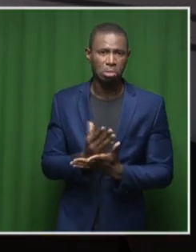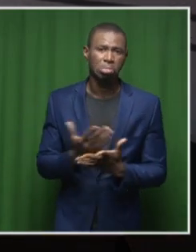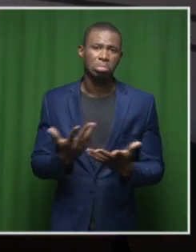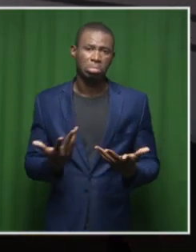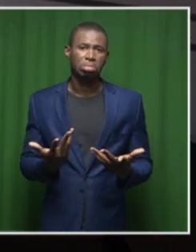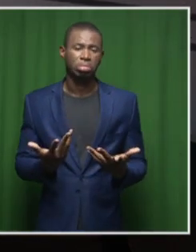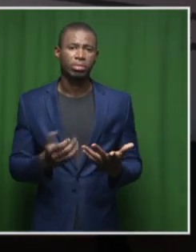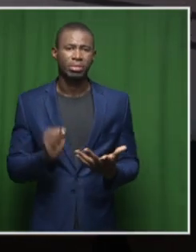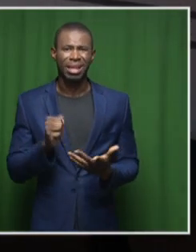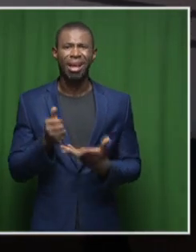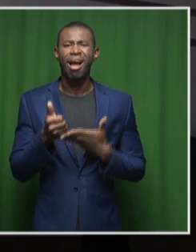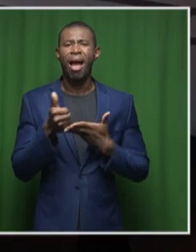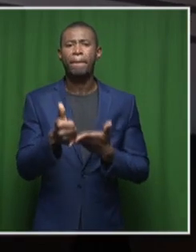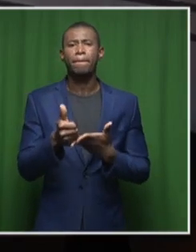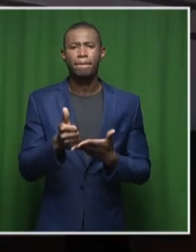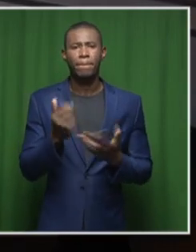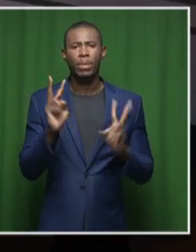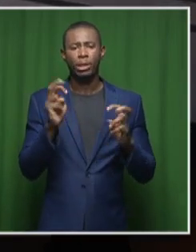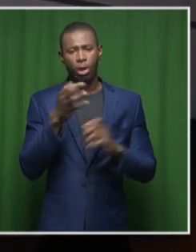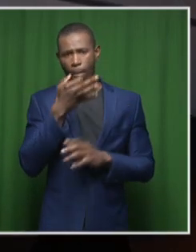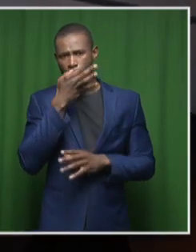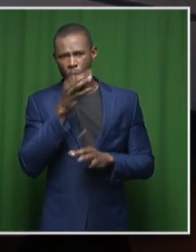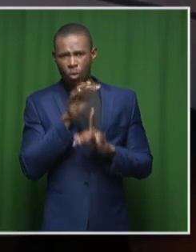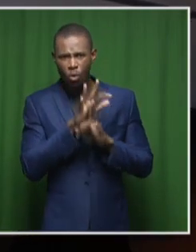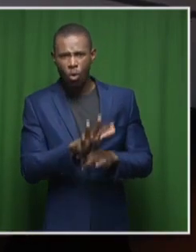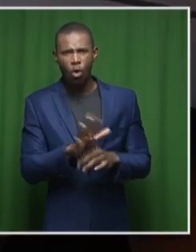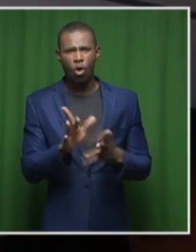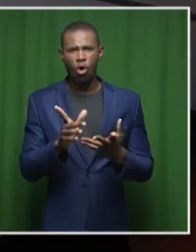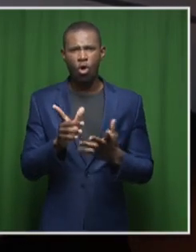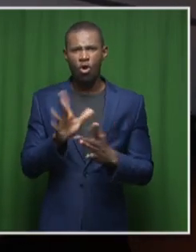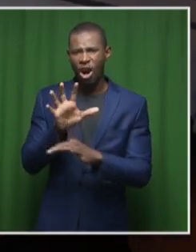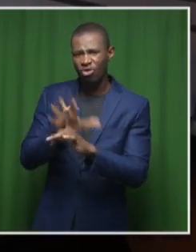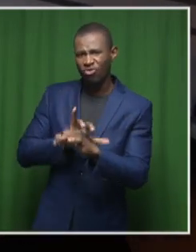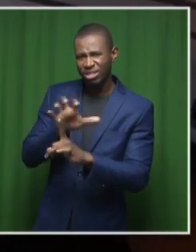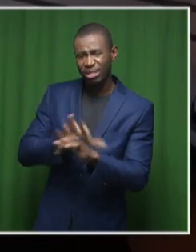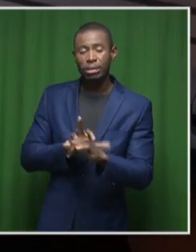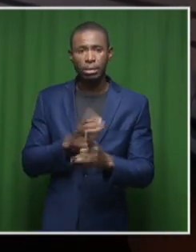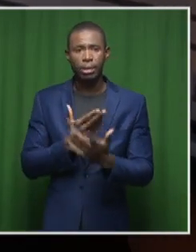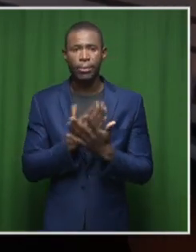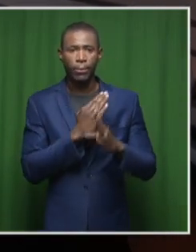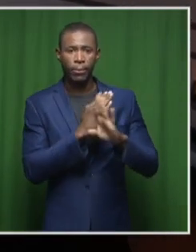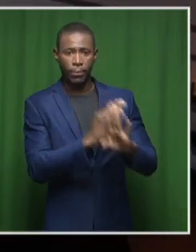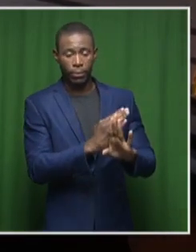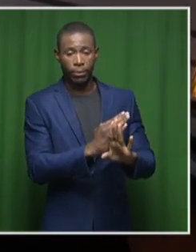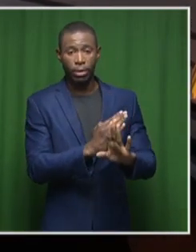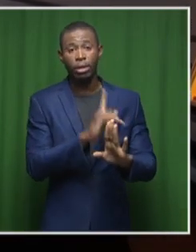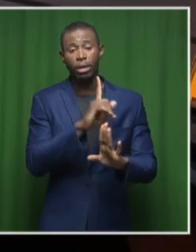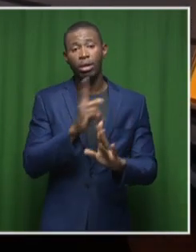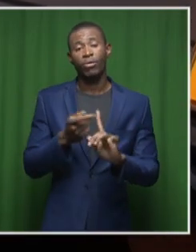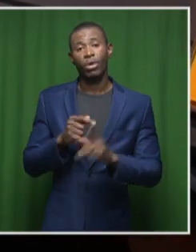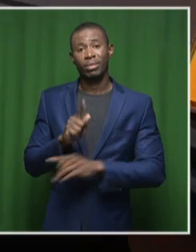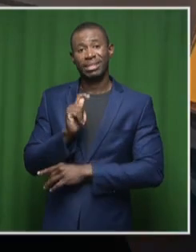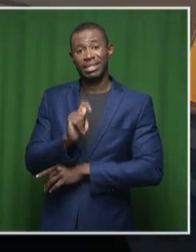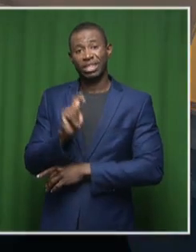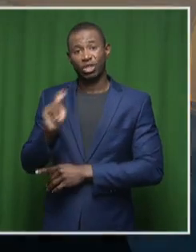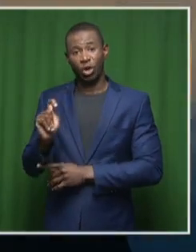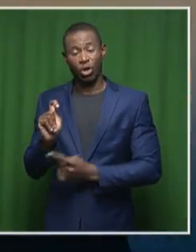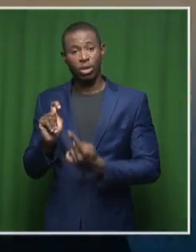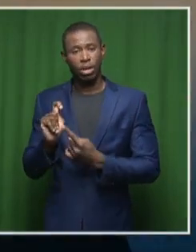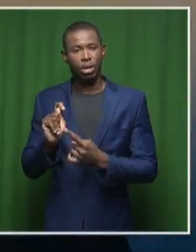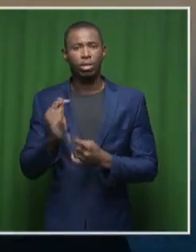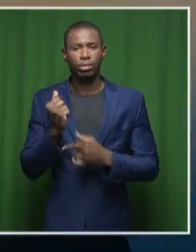of like help with the bullying issue and the harassment issue. But from a platform's perspective, annually we